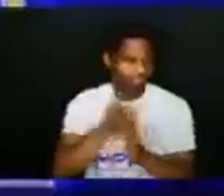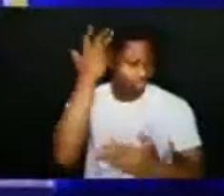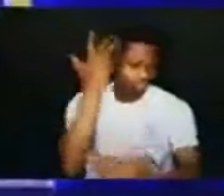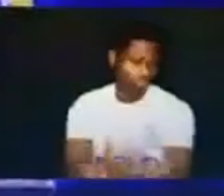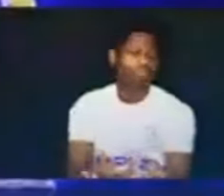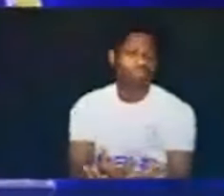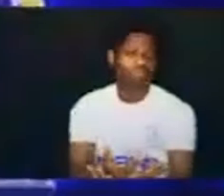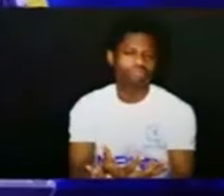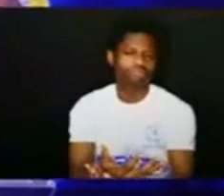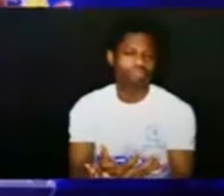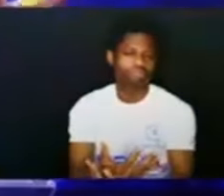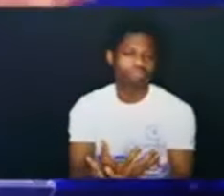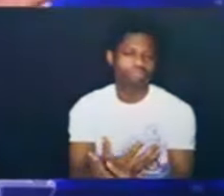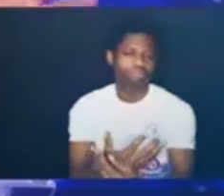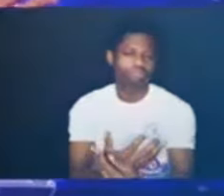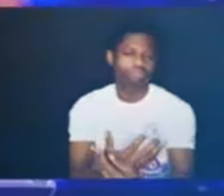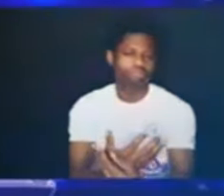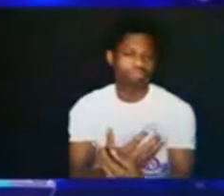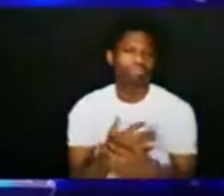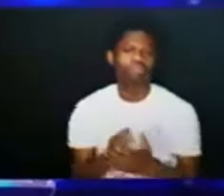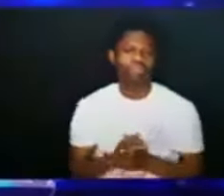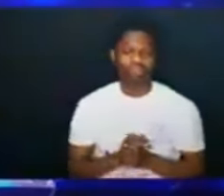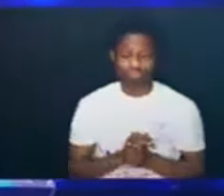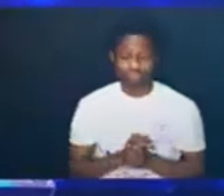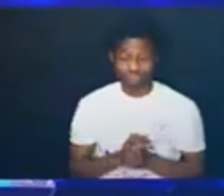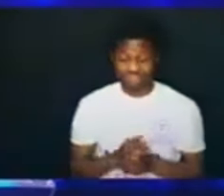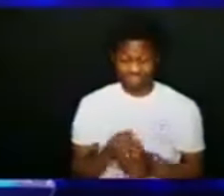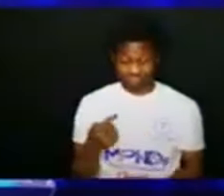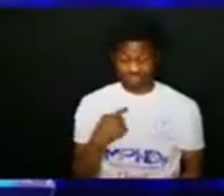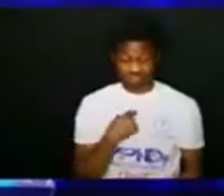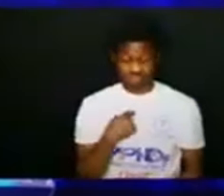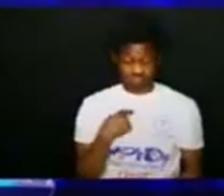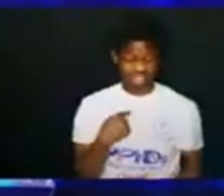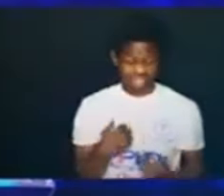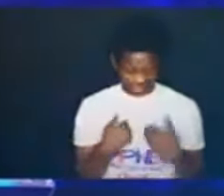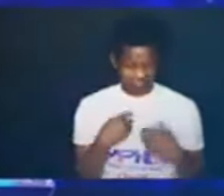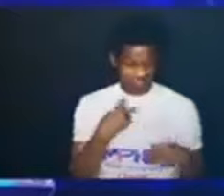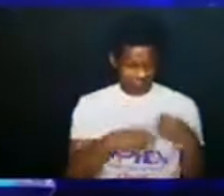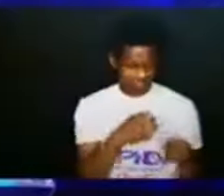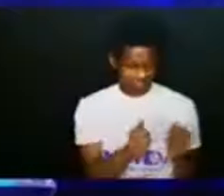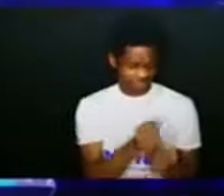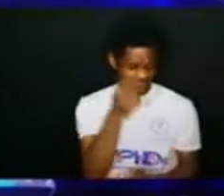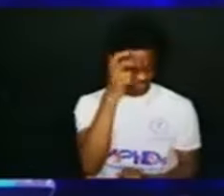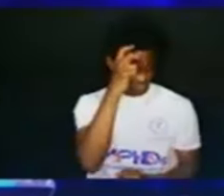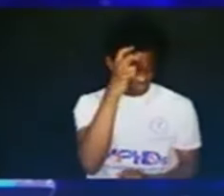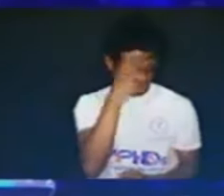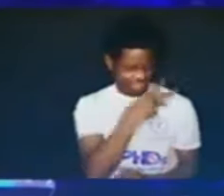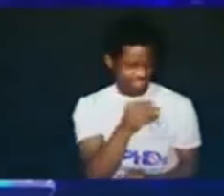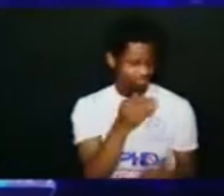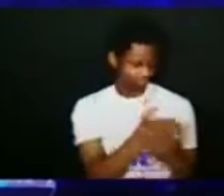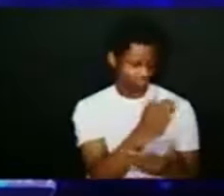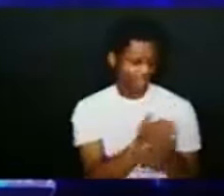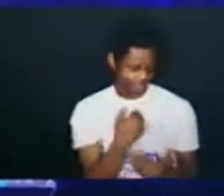see, the problem that I have with the devil and righteousness is ɔtamfo no ɛne